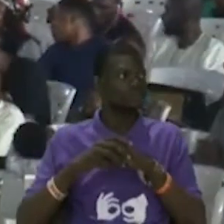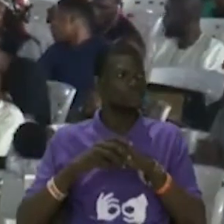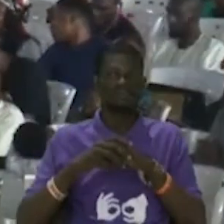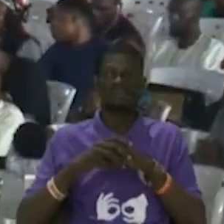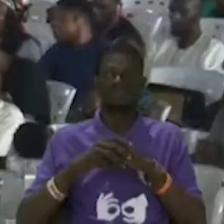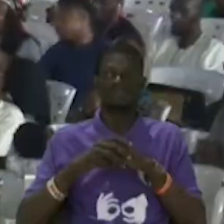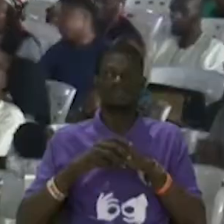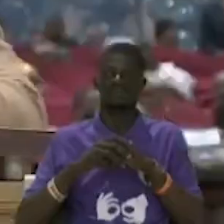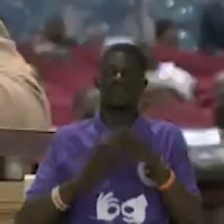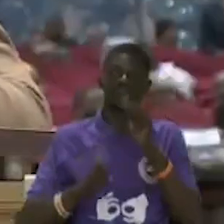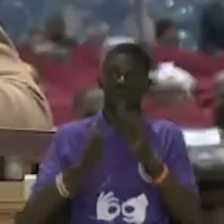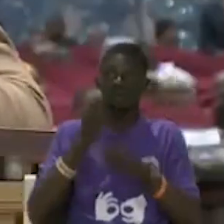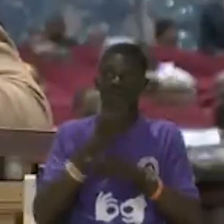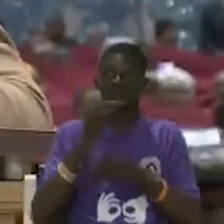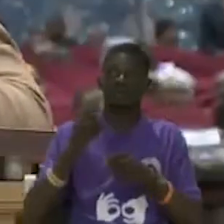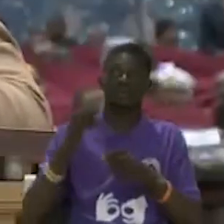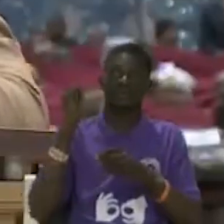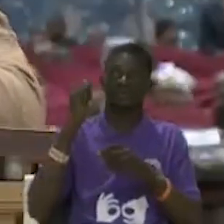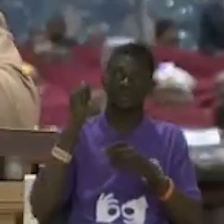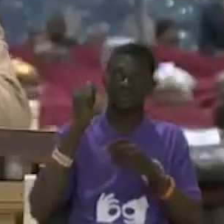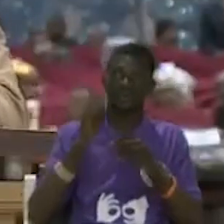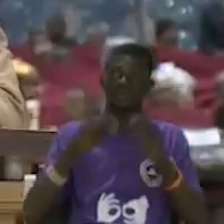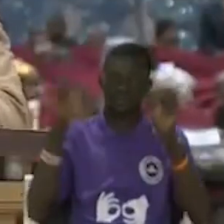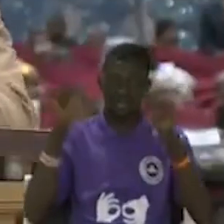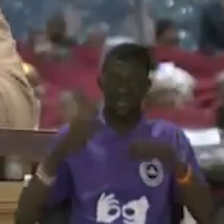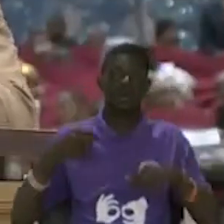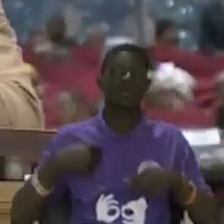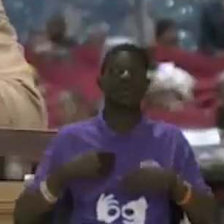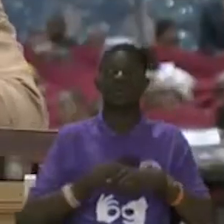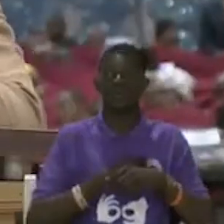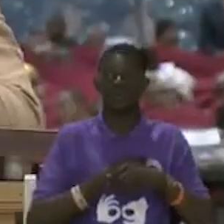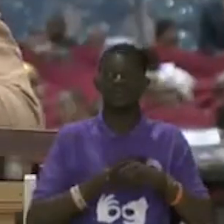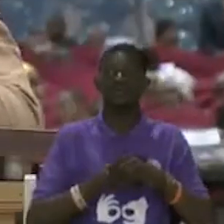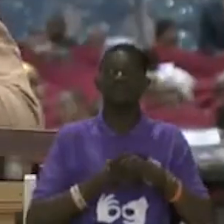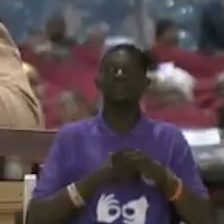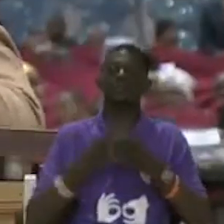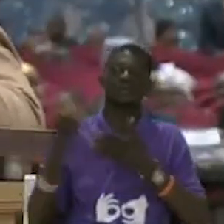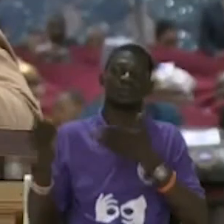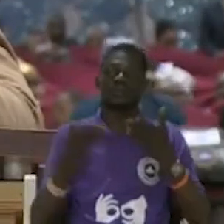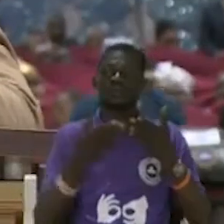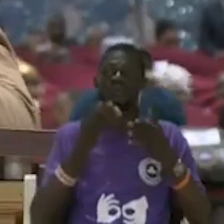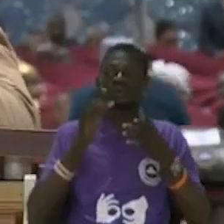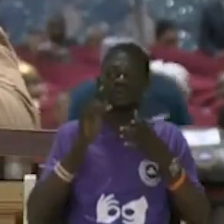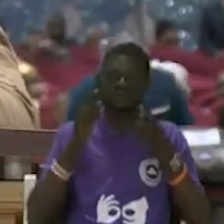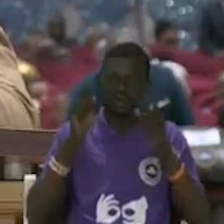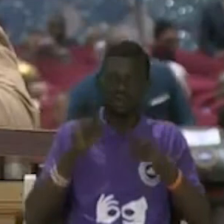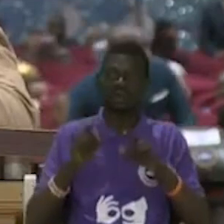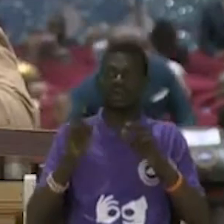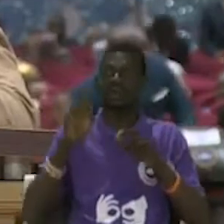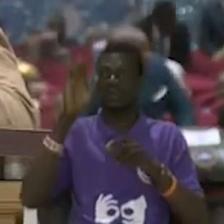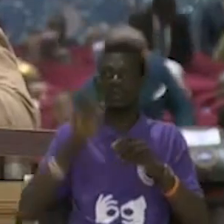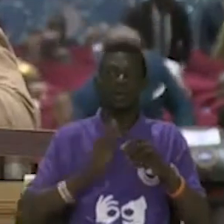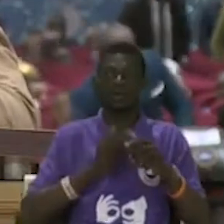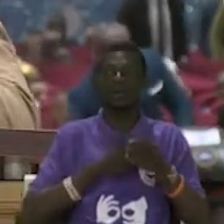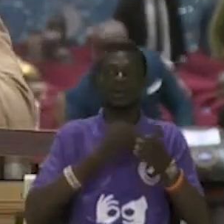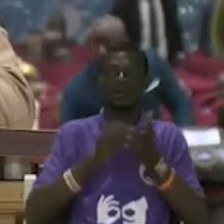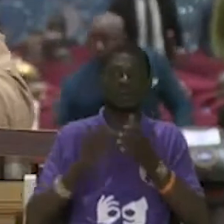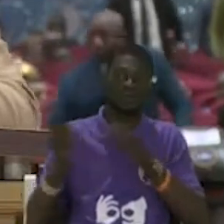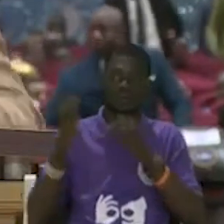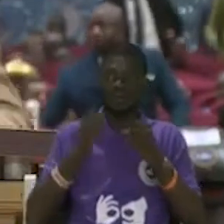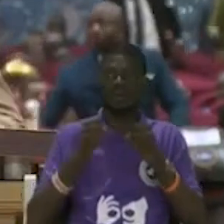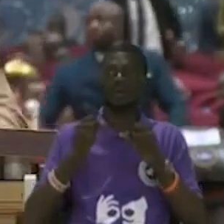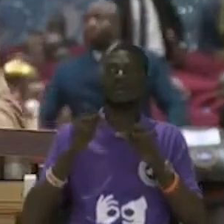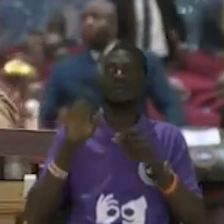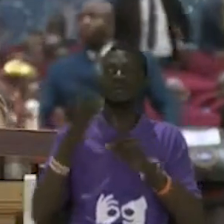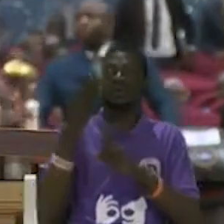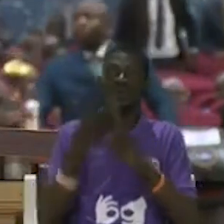Which of these testimonies could we have brought to pass by our own power? The